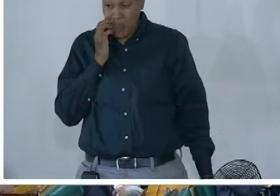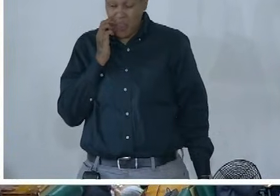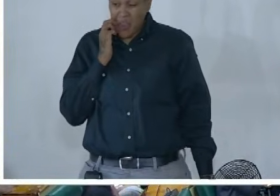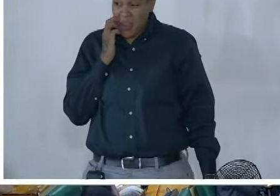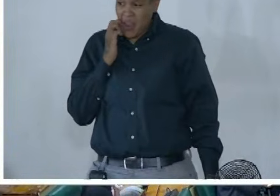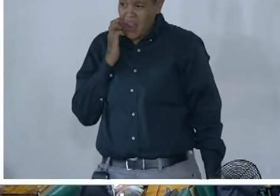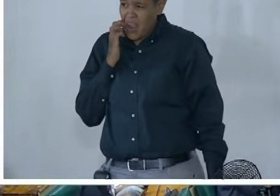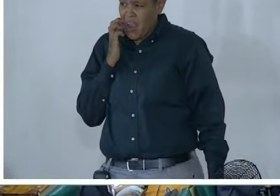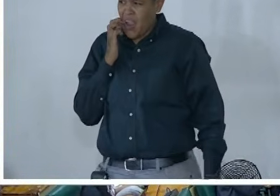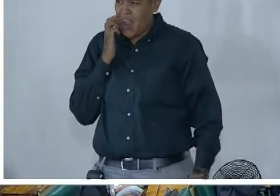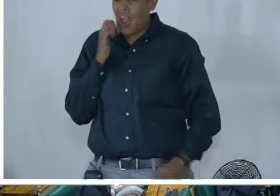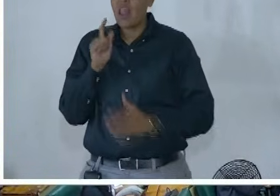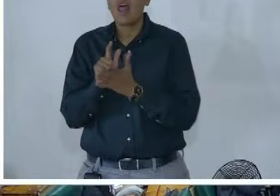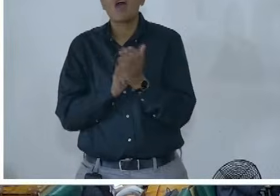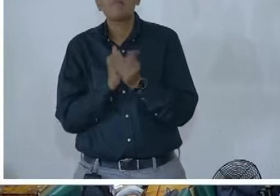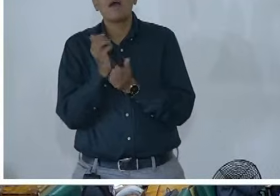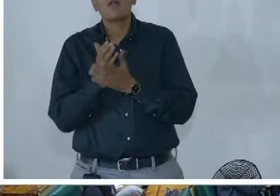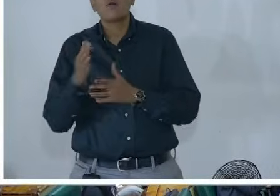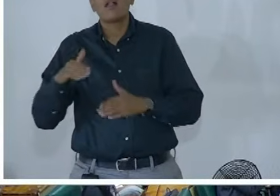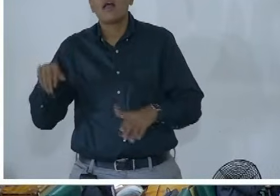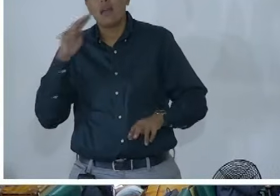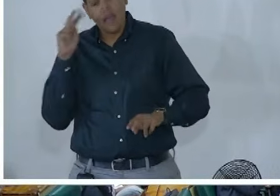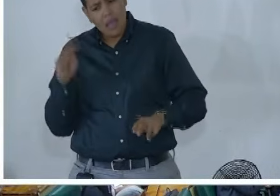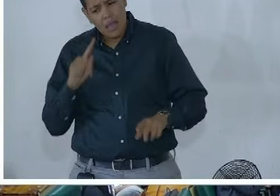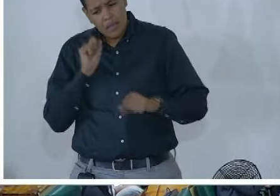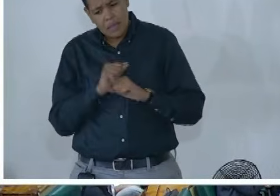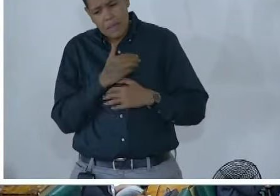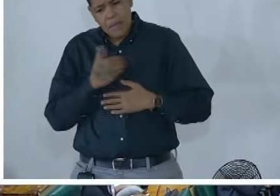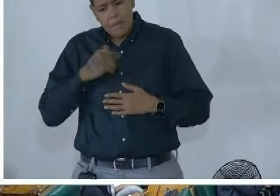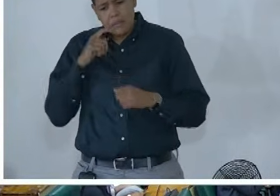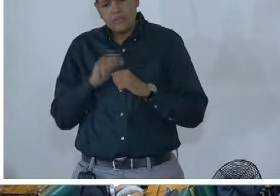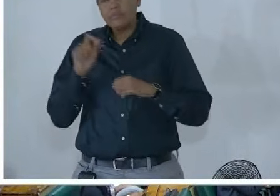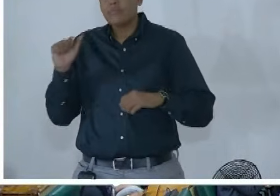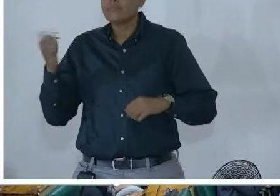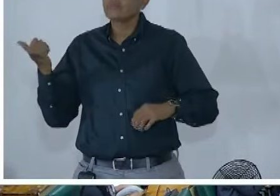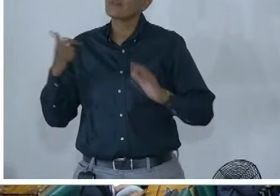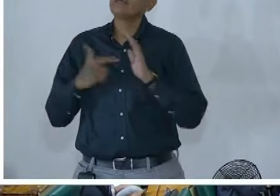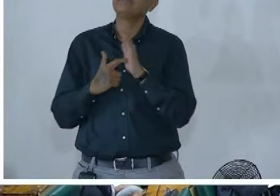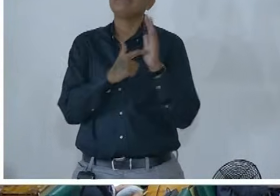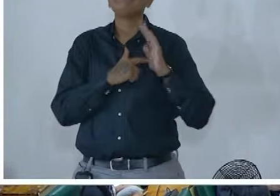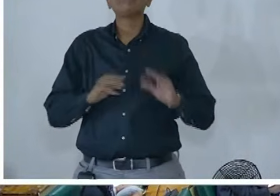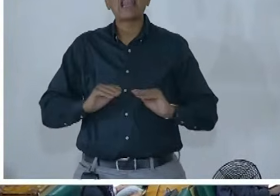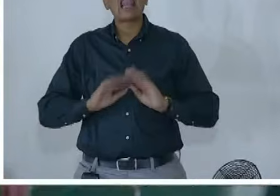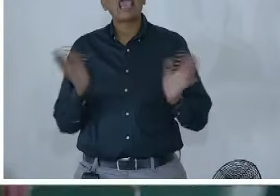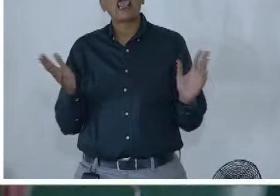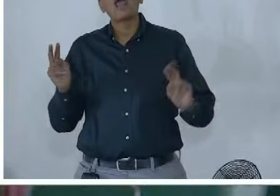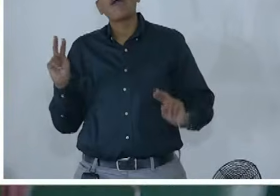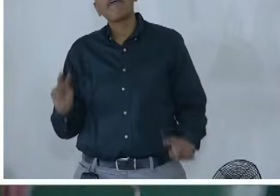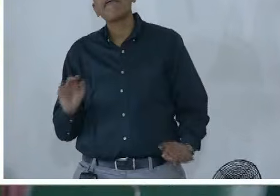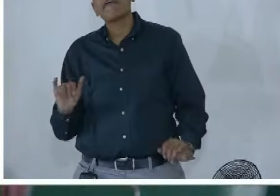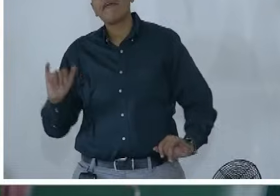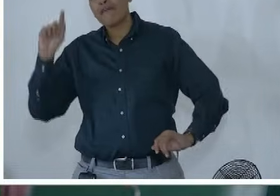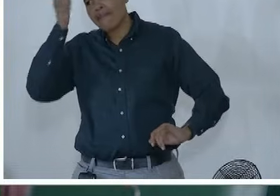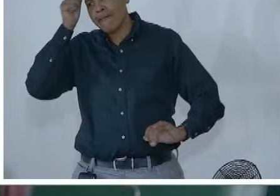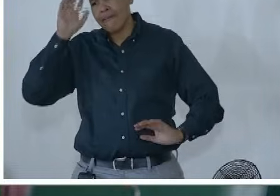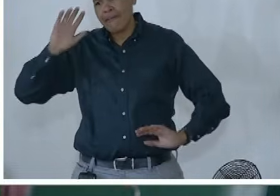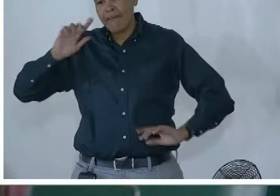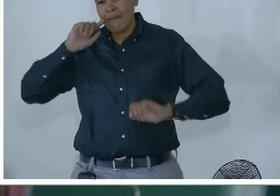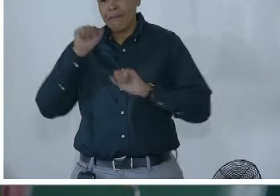The bill, Mr. Speaker and members, is another demonstration of the